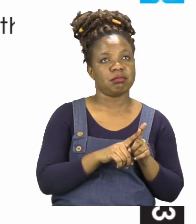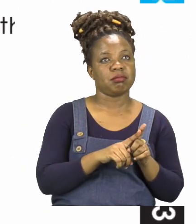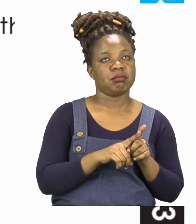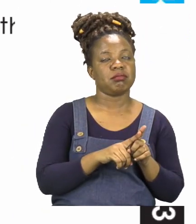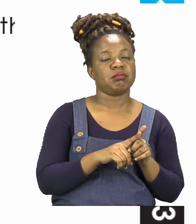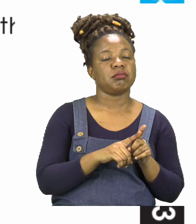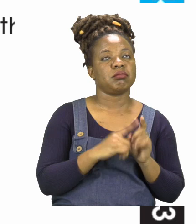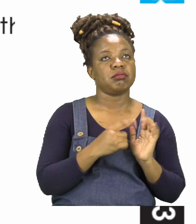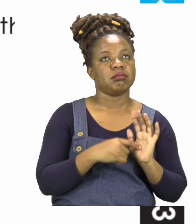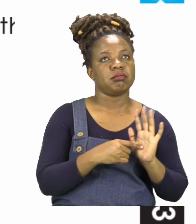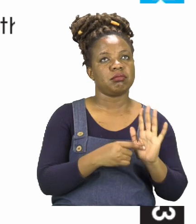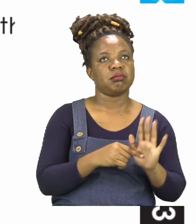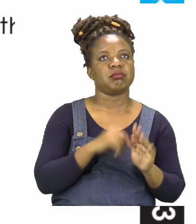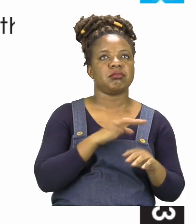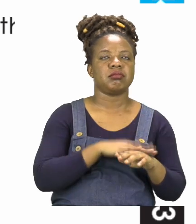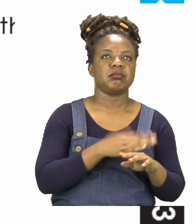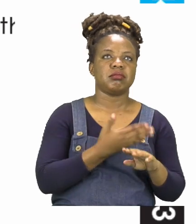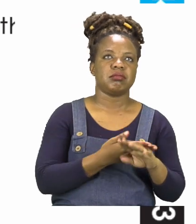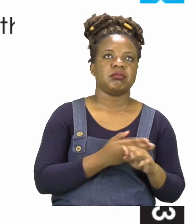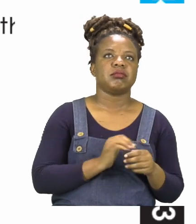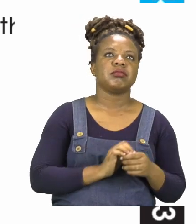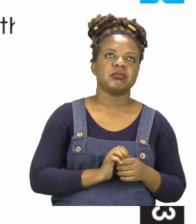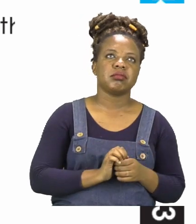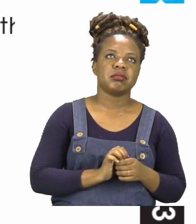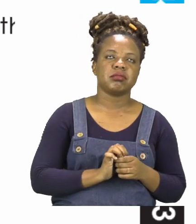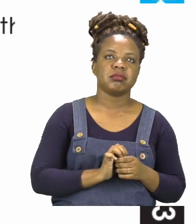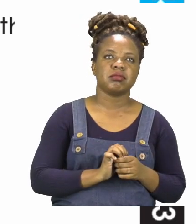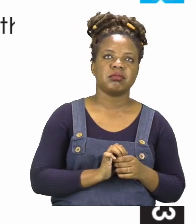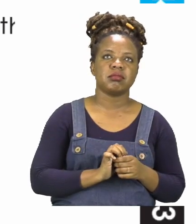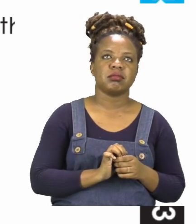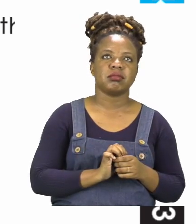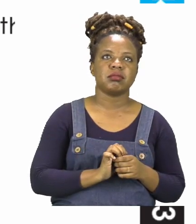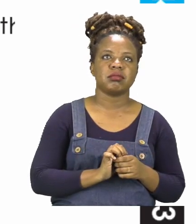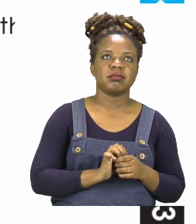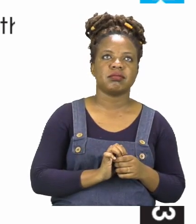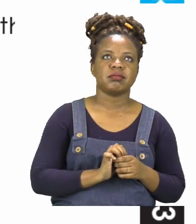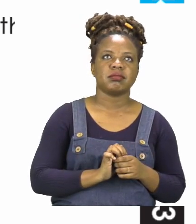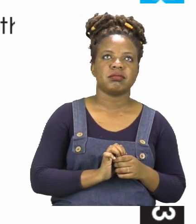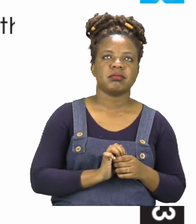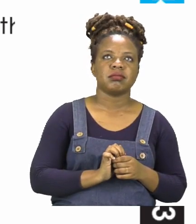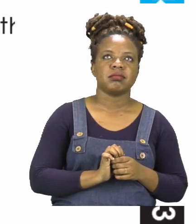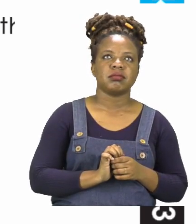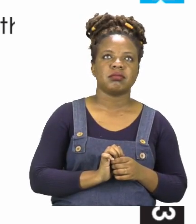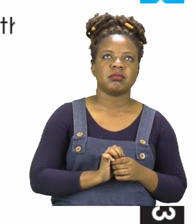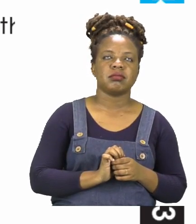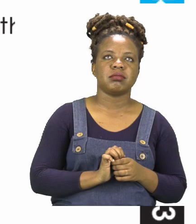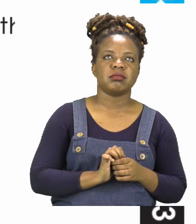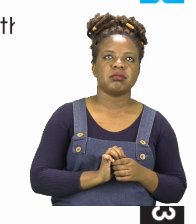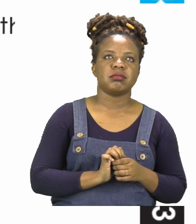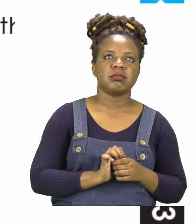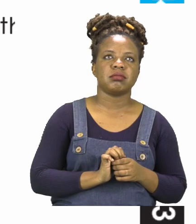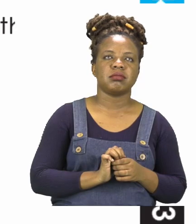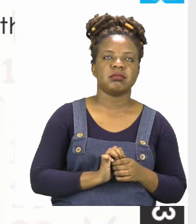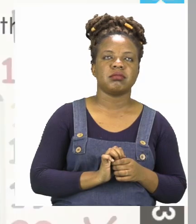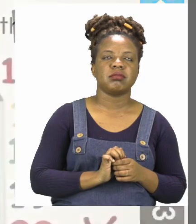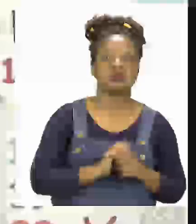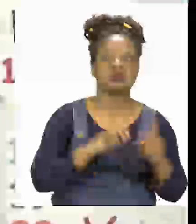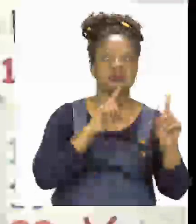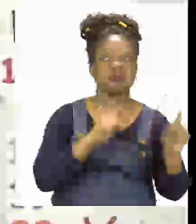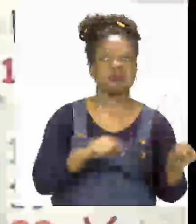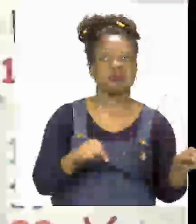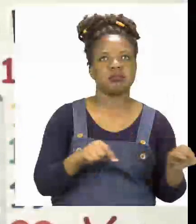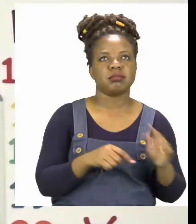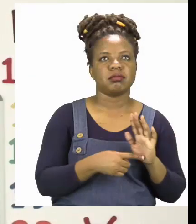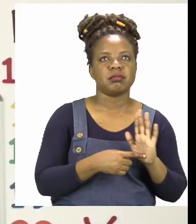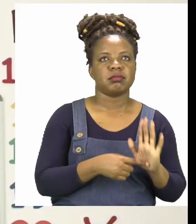answer, but we want to try and work that out for ourselves. So let's take a look at the board.